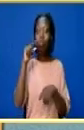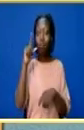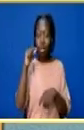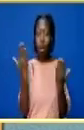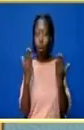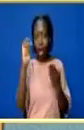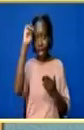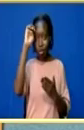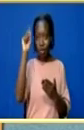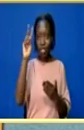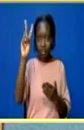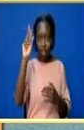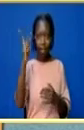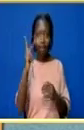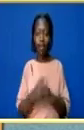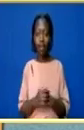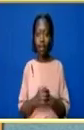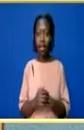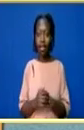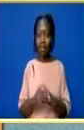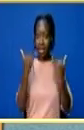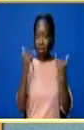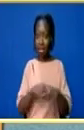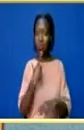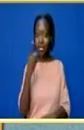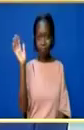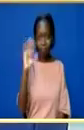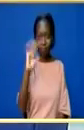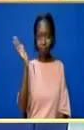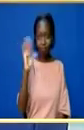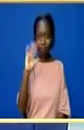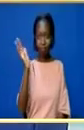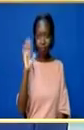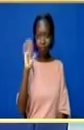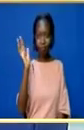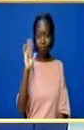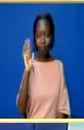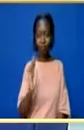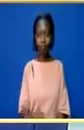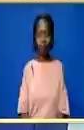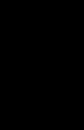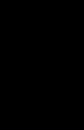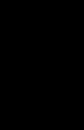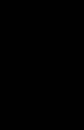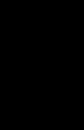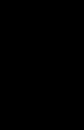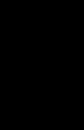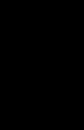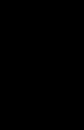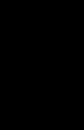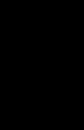at EduTV Kenya. Until next time, it's goodbye for now. Goodbye.